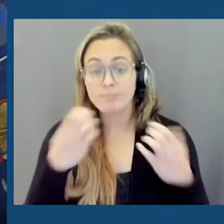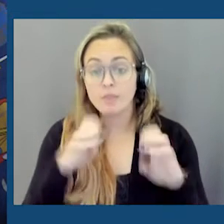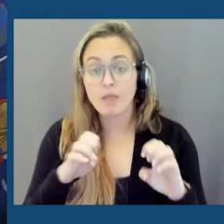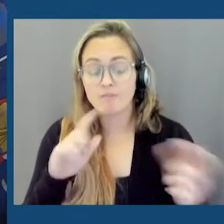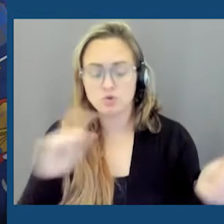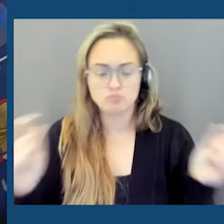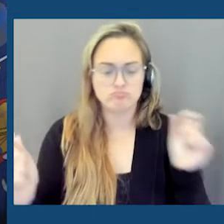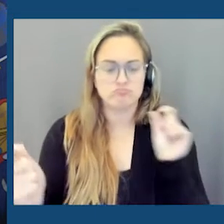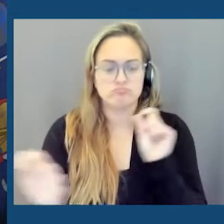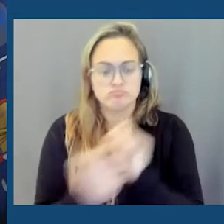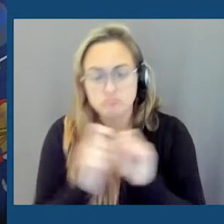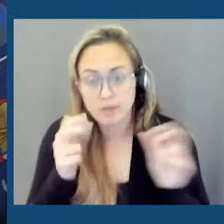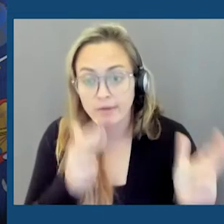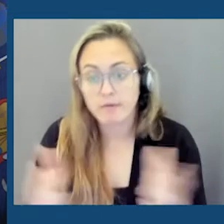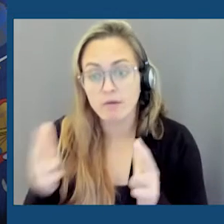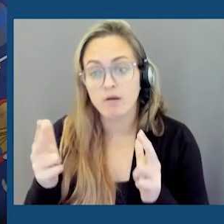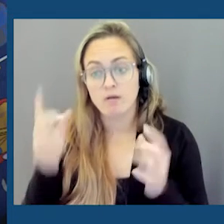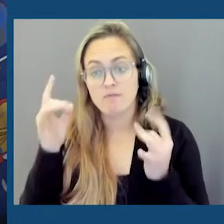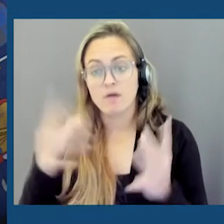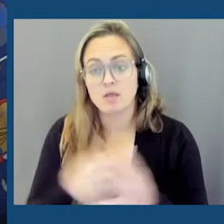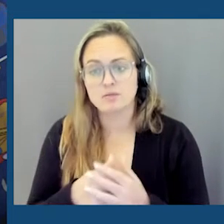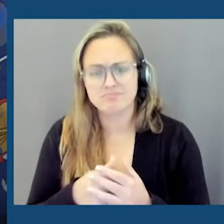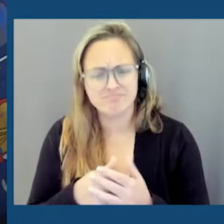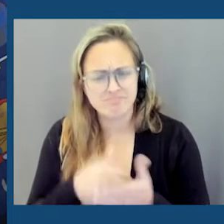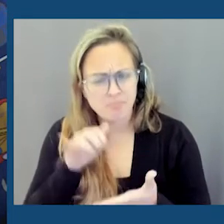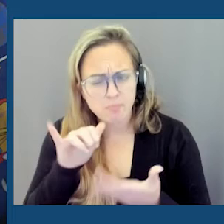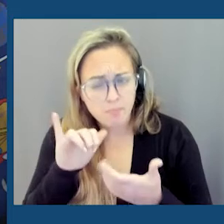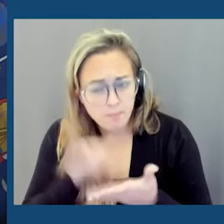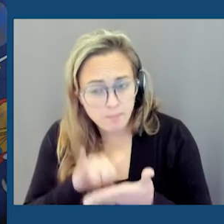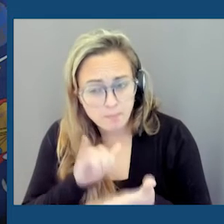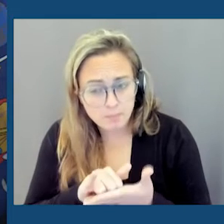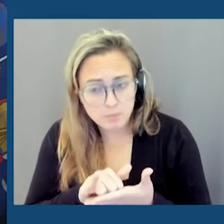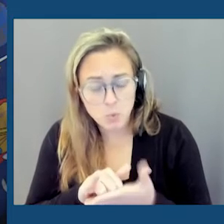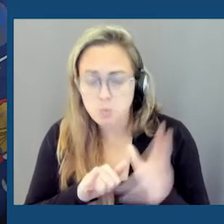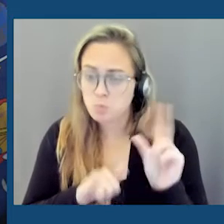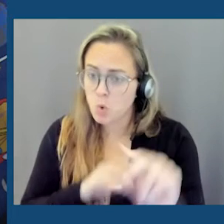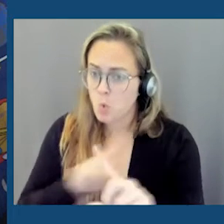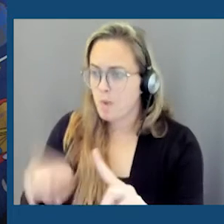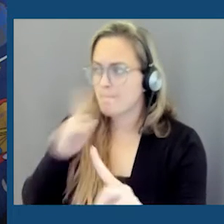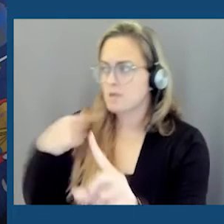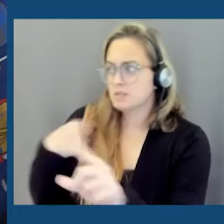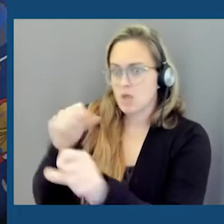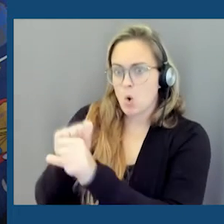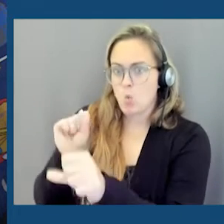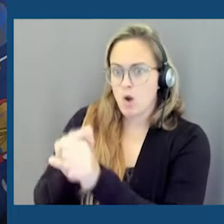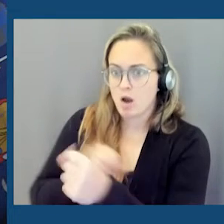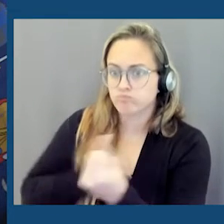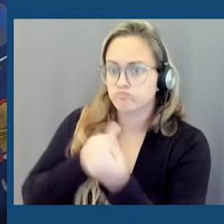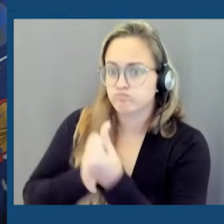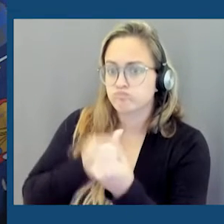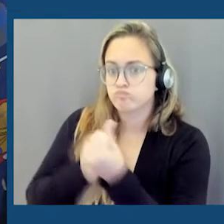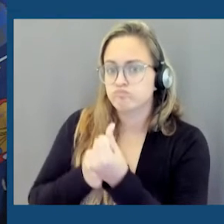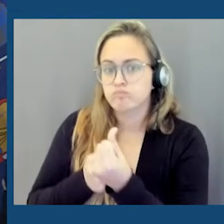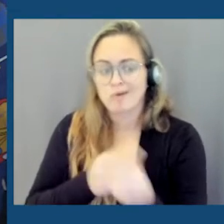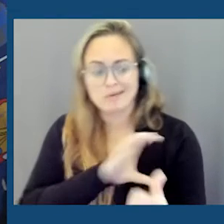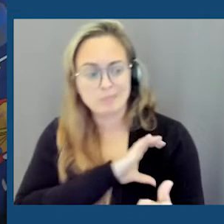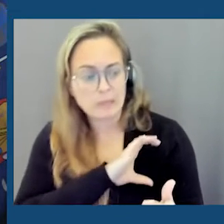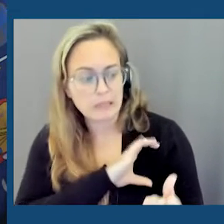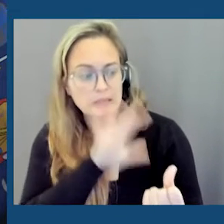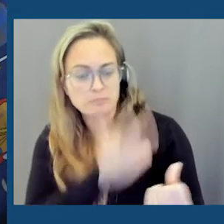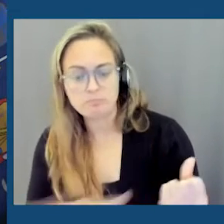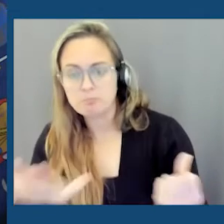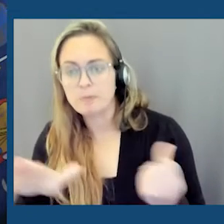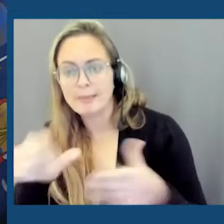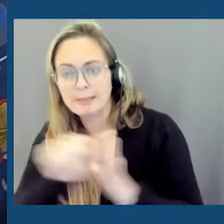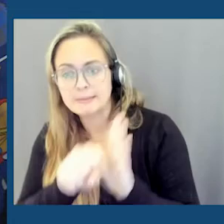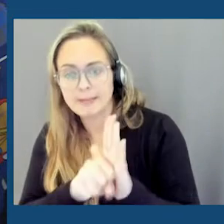tide on gun violence is only possible because of the support and on-the-ground work of our partners in law enforcement and government throughout the state. We thank